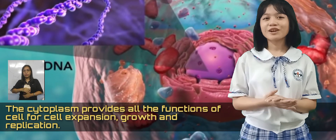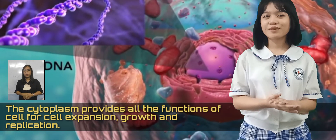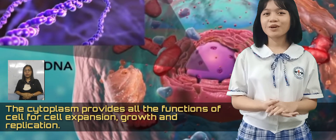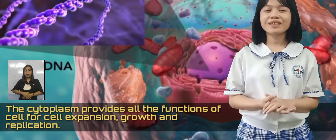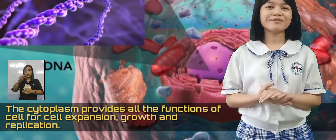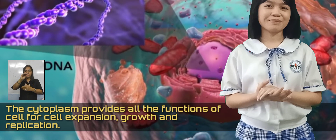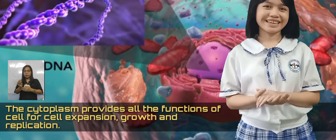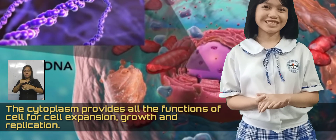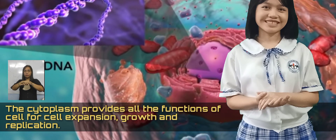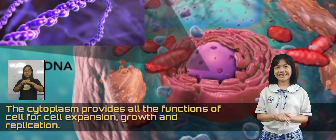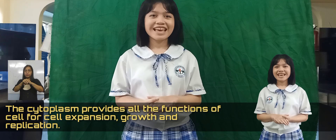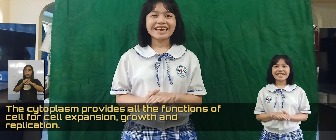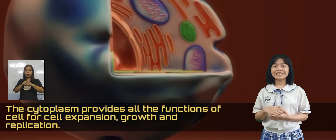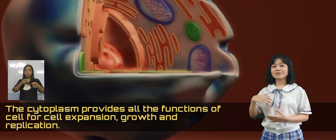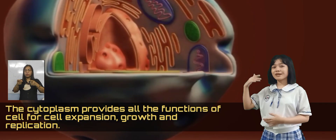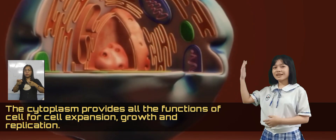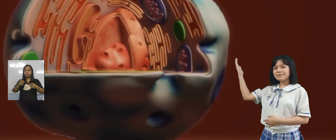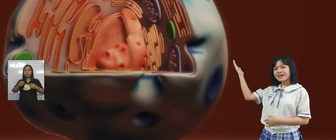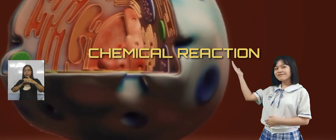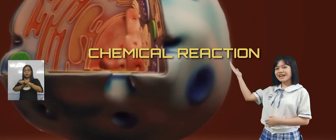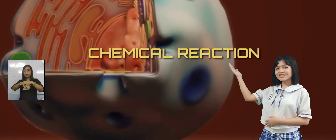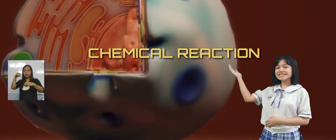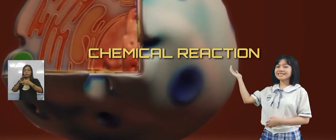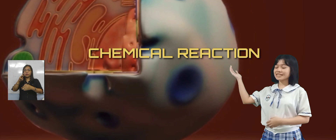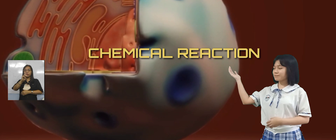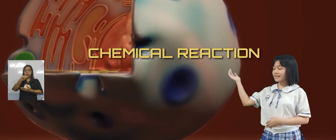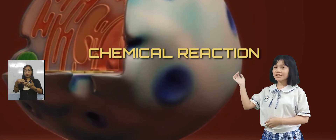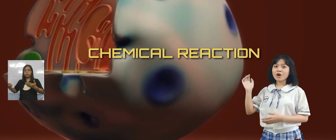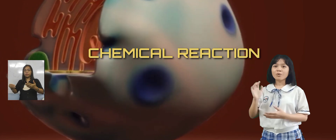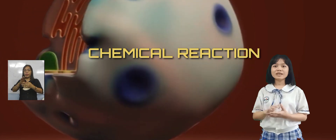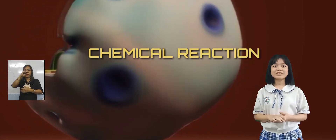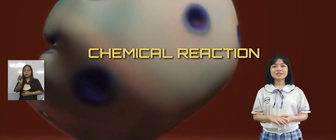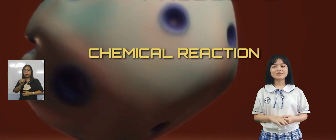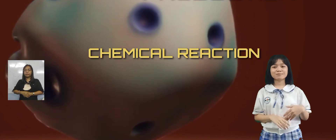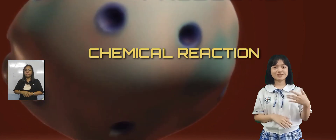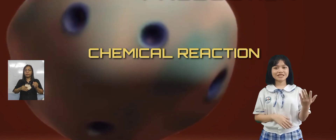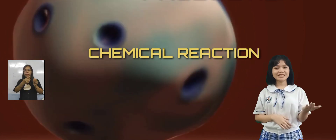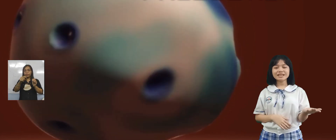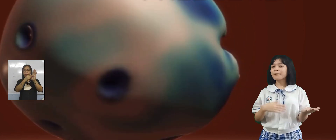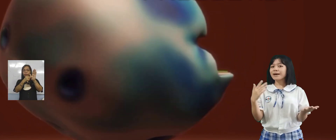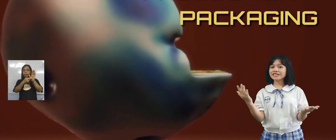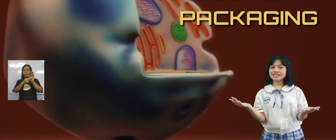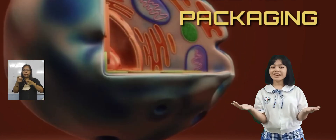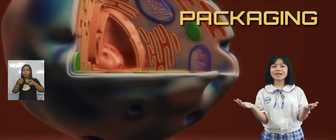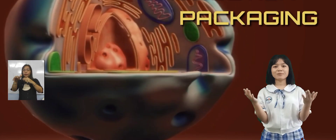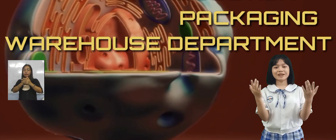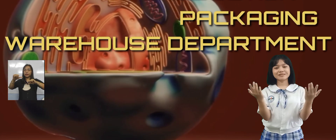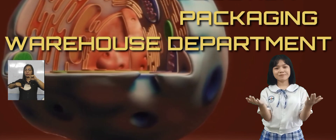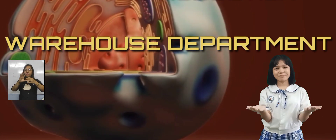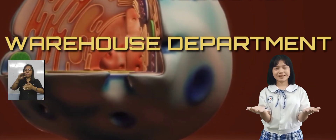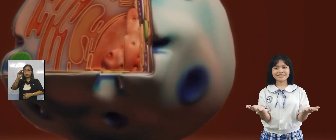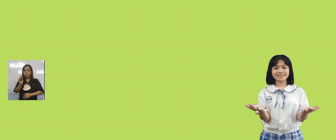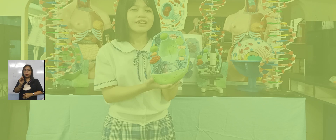expansion, growth, and replication. It is where chemical reactions take place, which includes the production, packaging, and